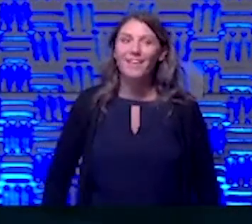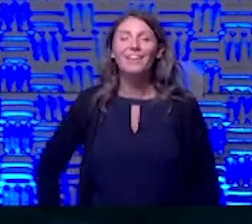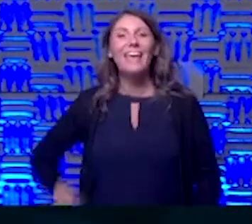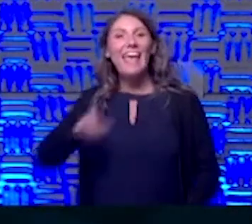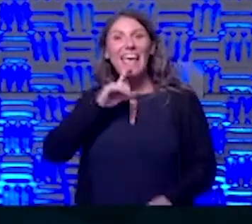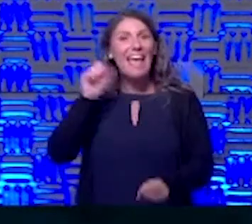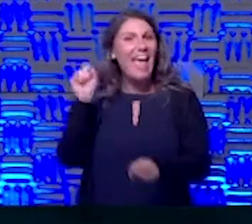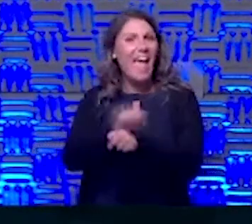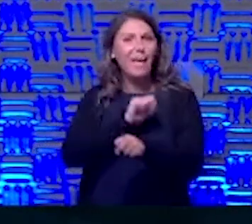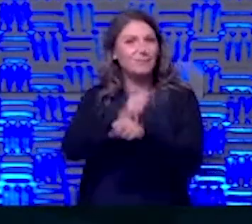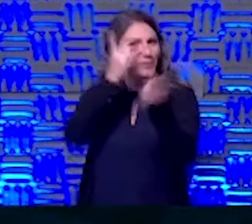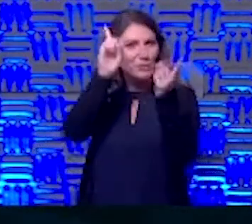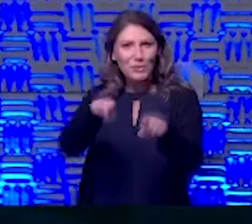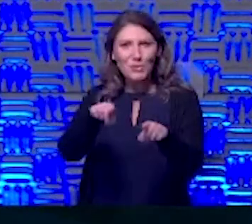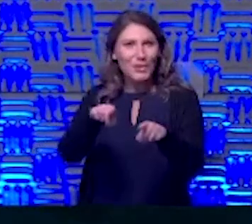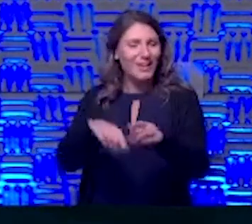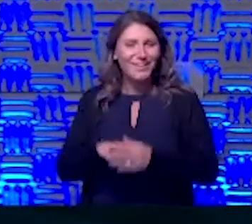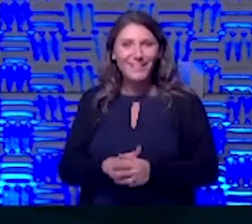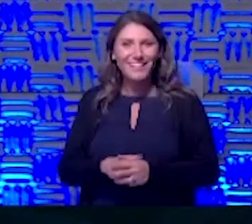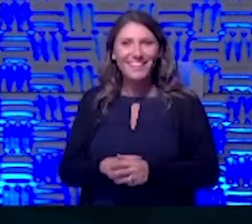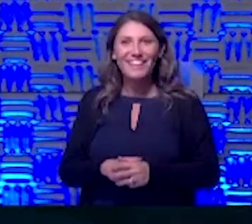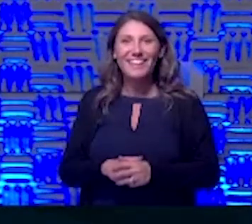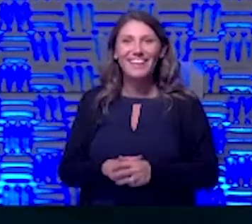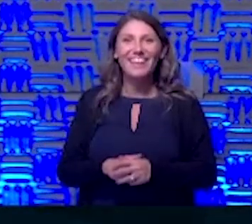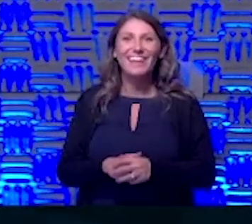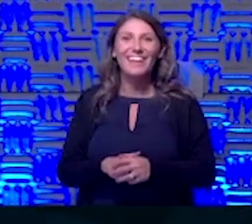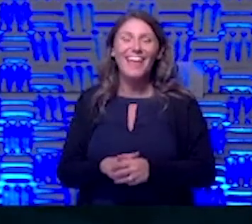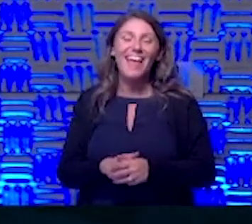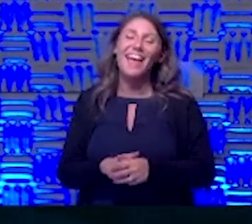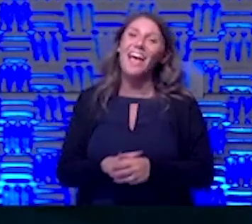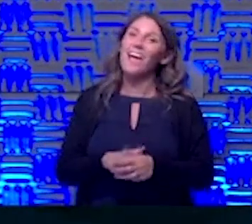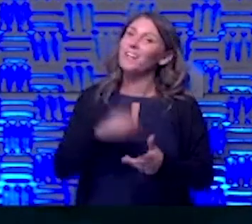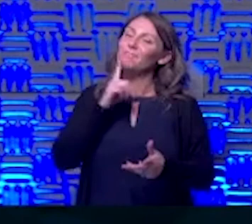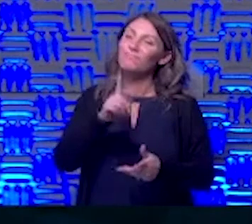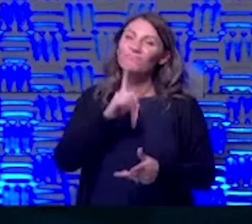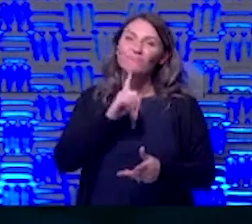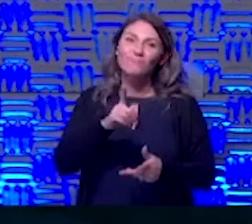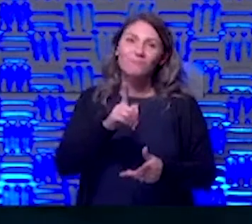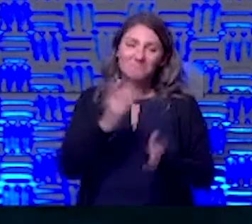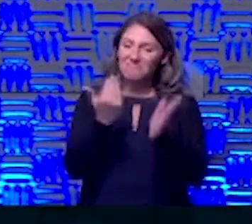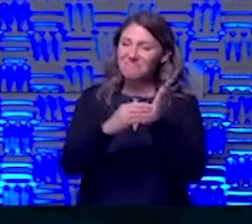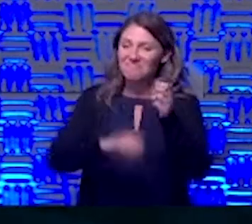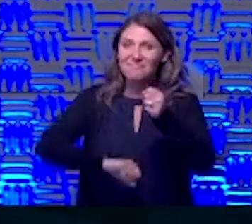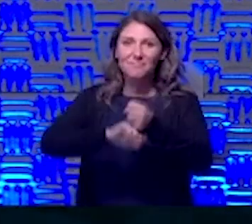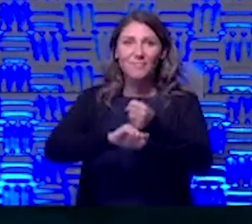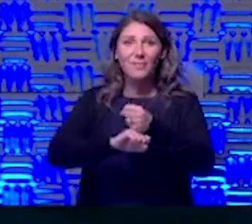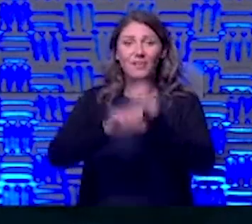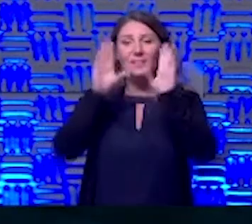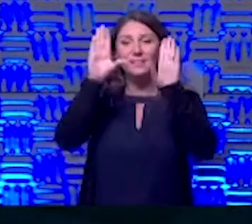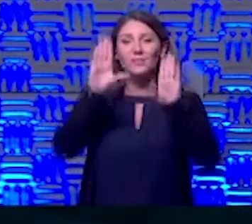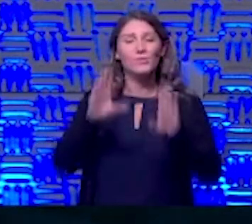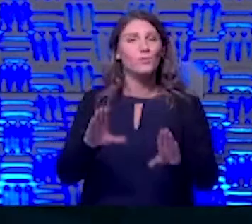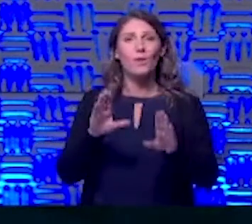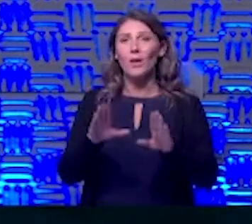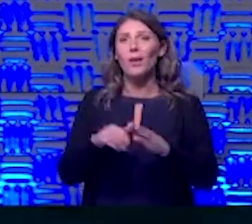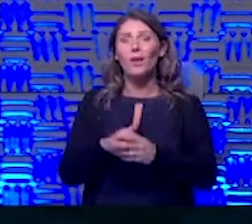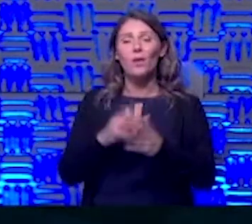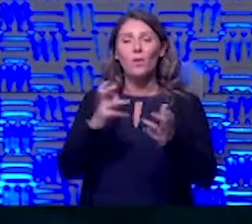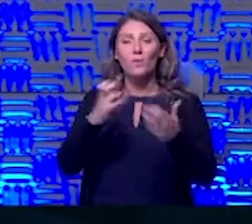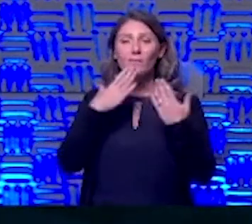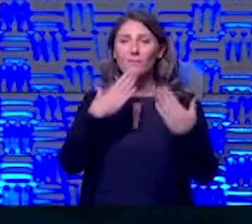Absolutely agree. Yes, only in jest. This is a great forum. I really want to